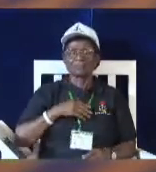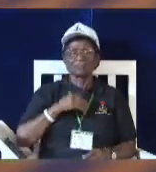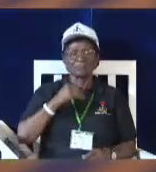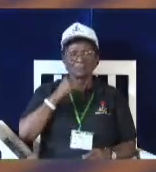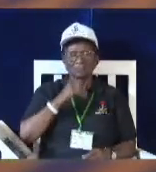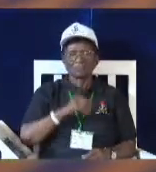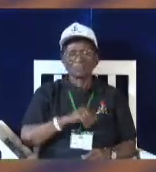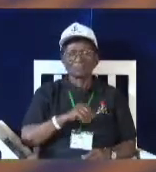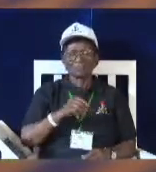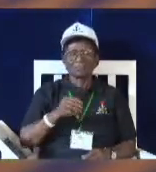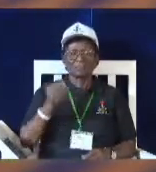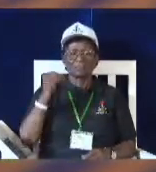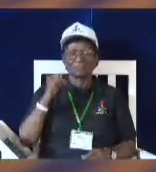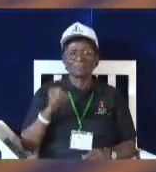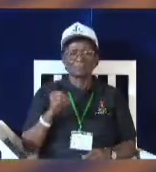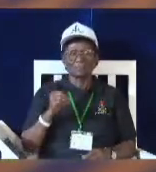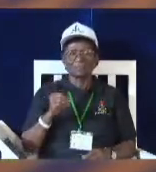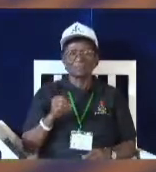I was shaken.